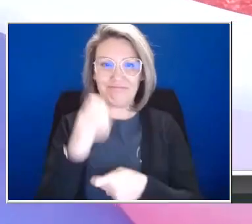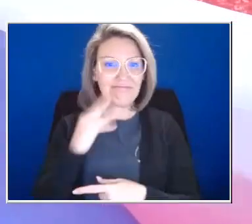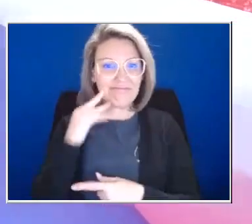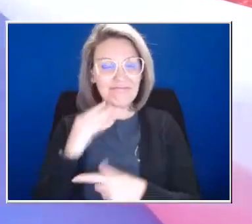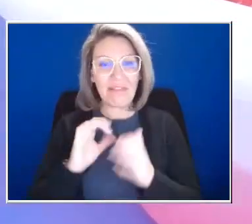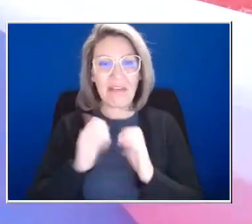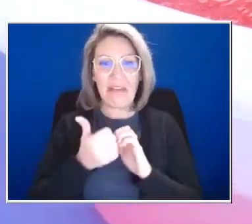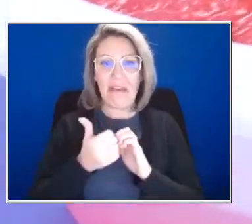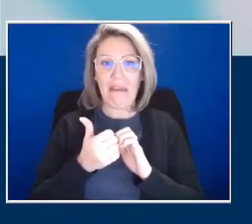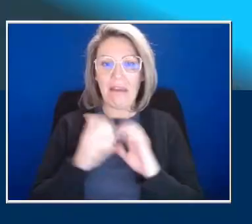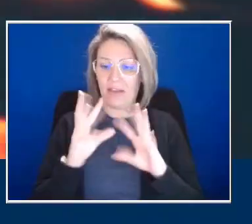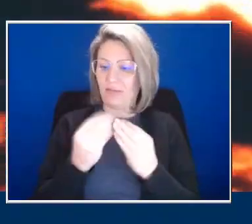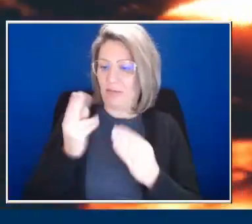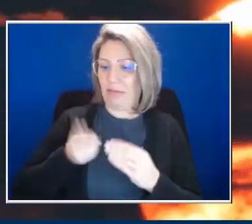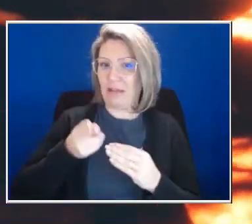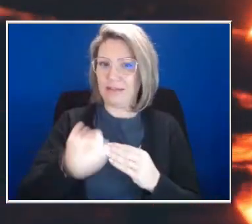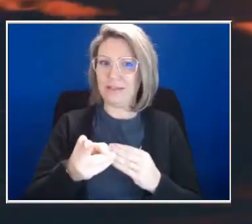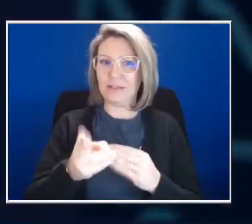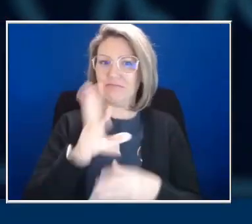have played a role.